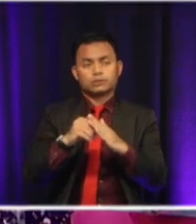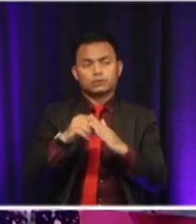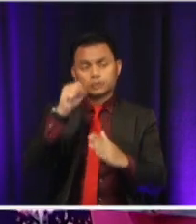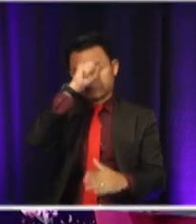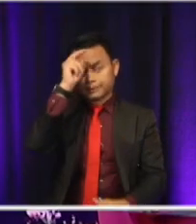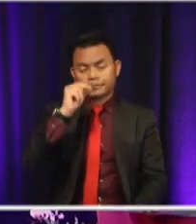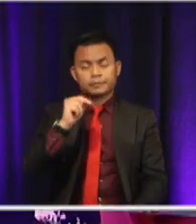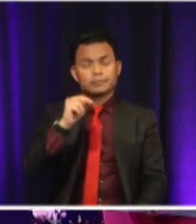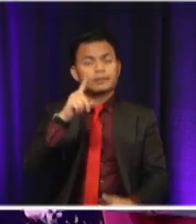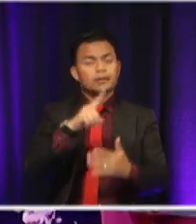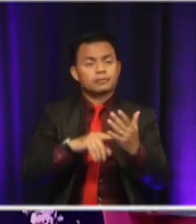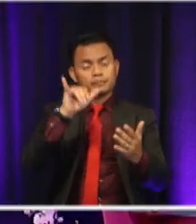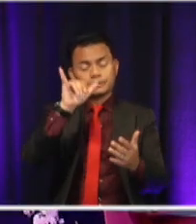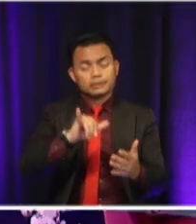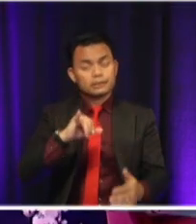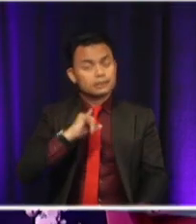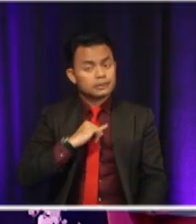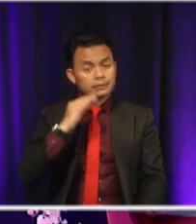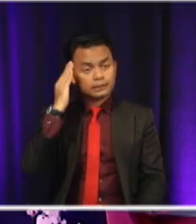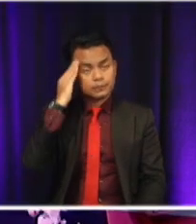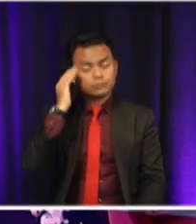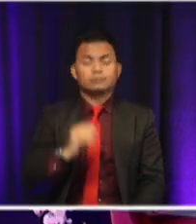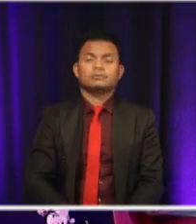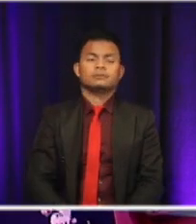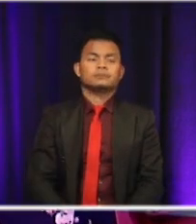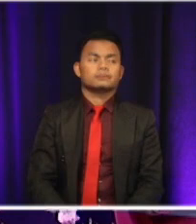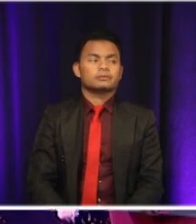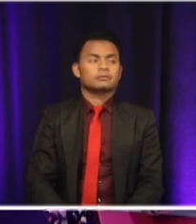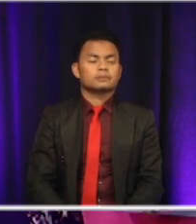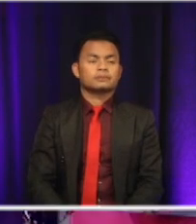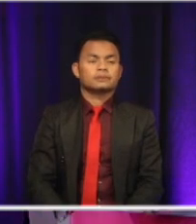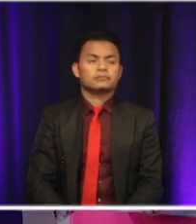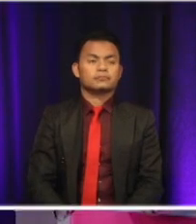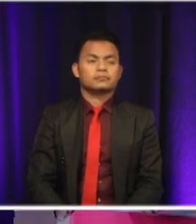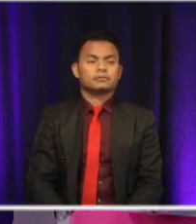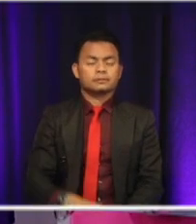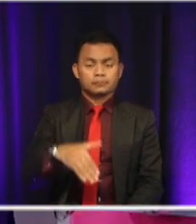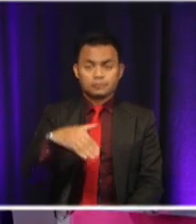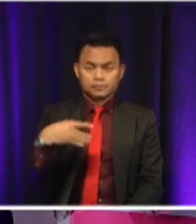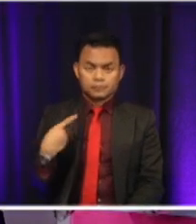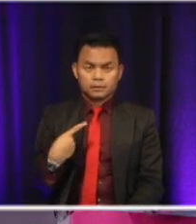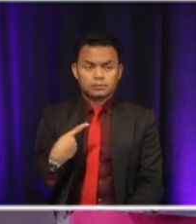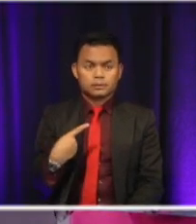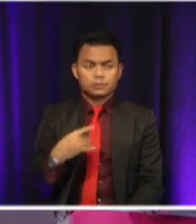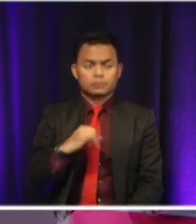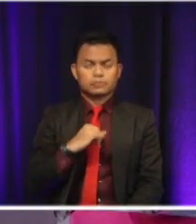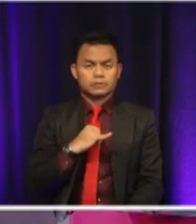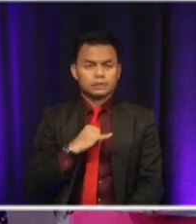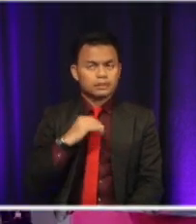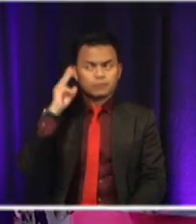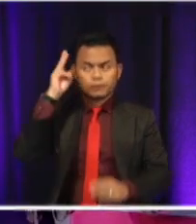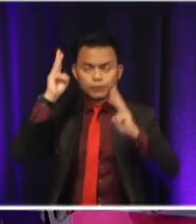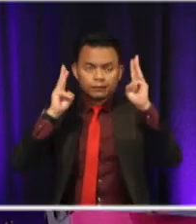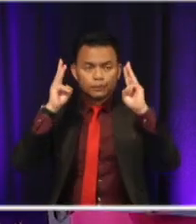I know is what I'm going to put in. All right? Before I confuse Shafika, we are going to look